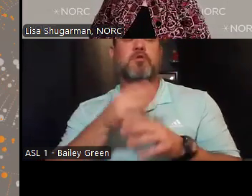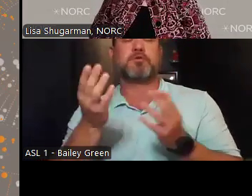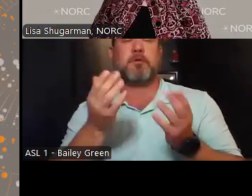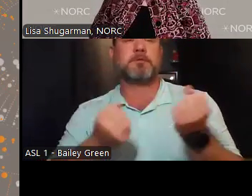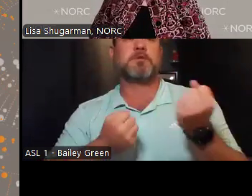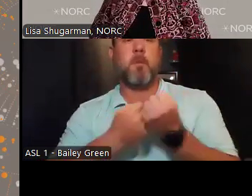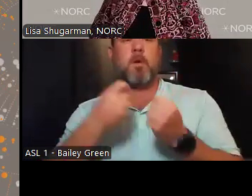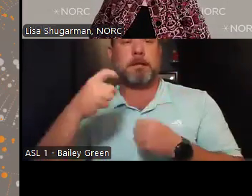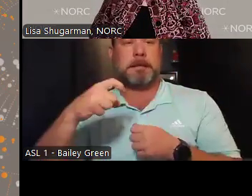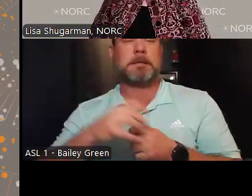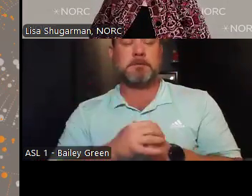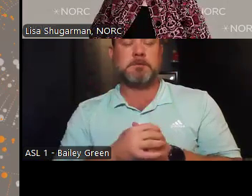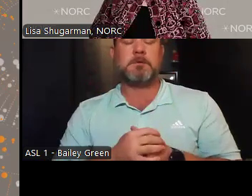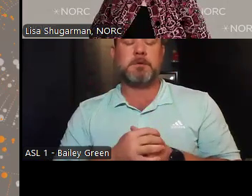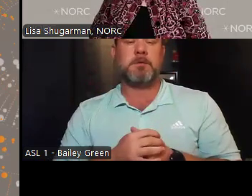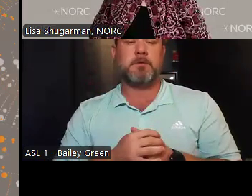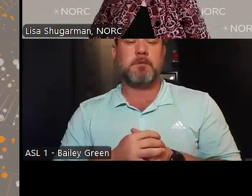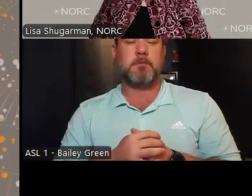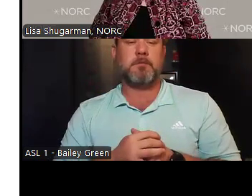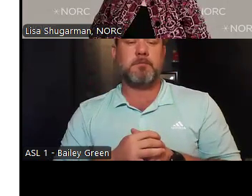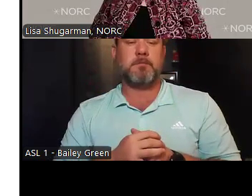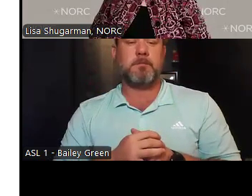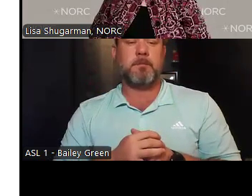needs. Next slide, please.